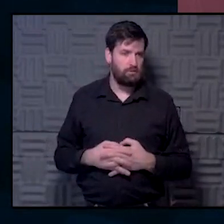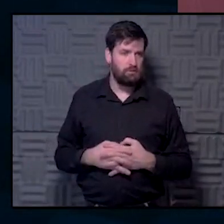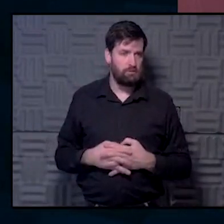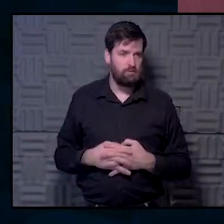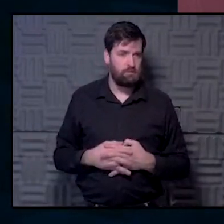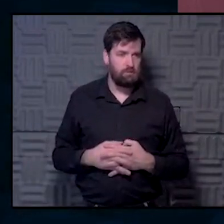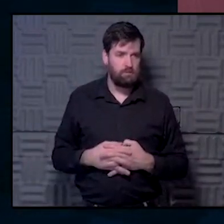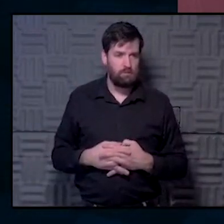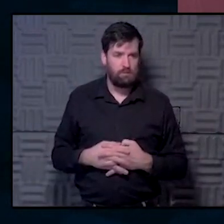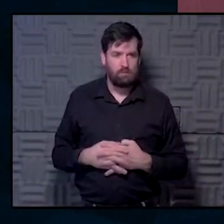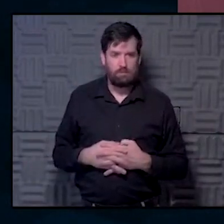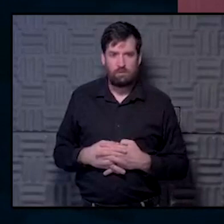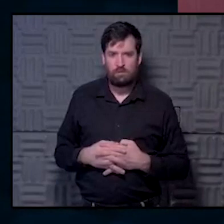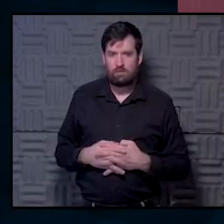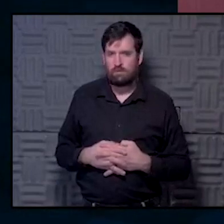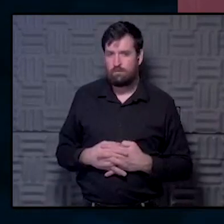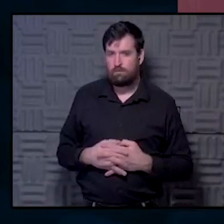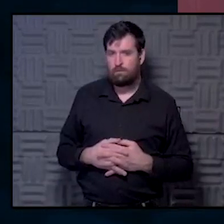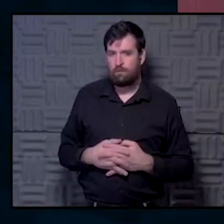I believe